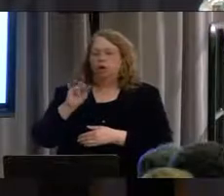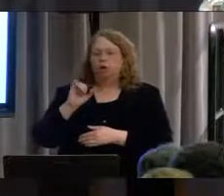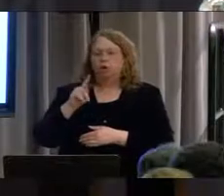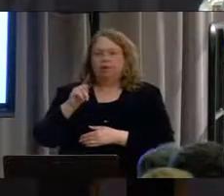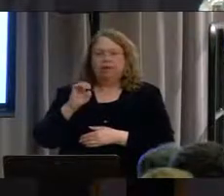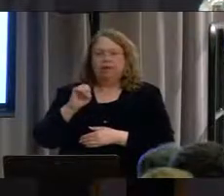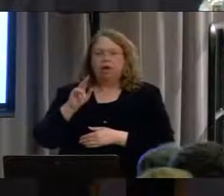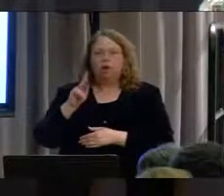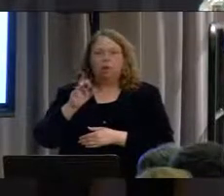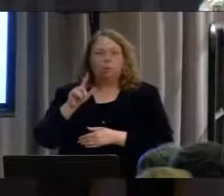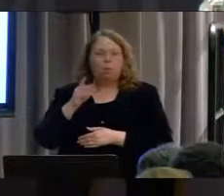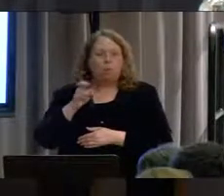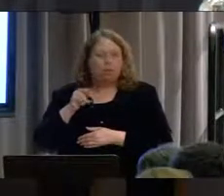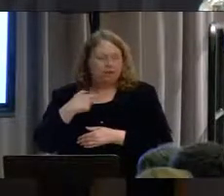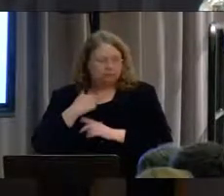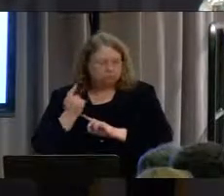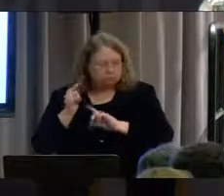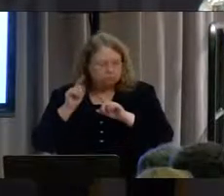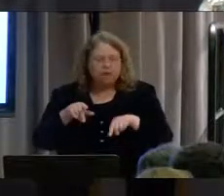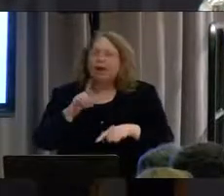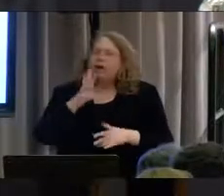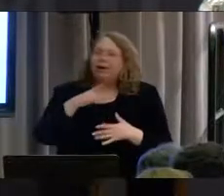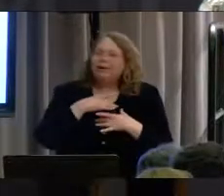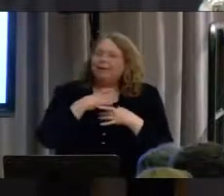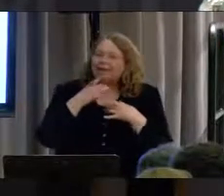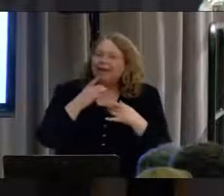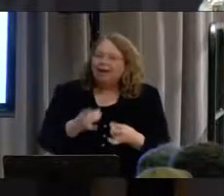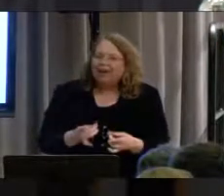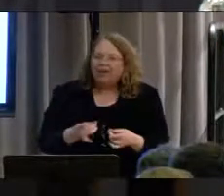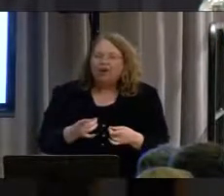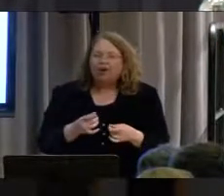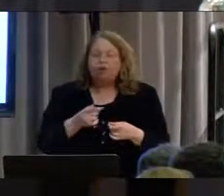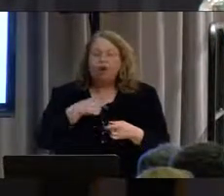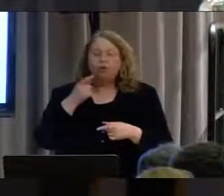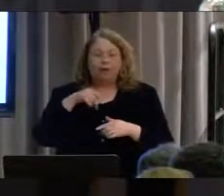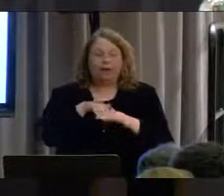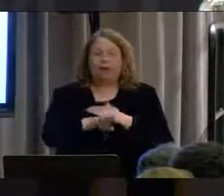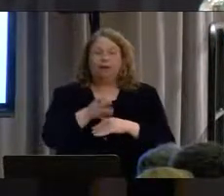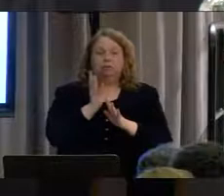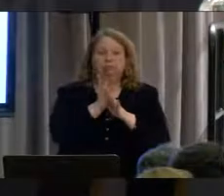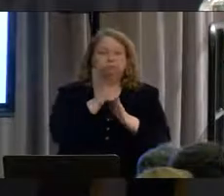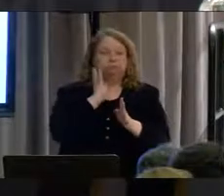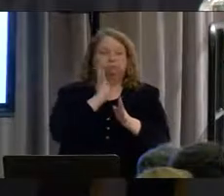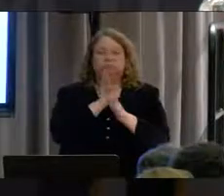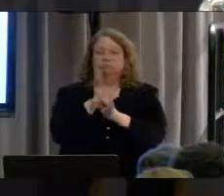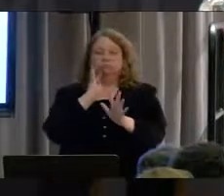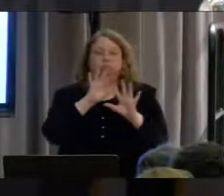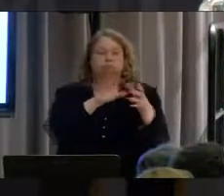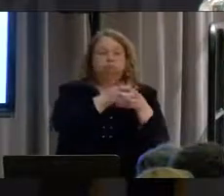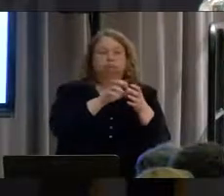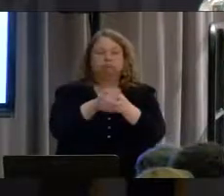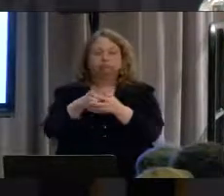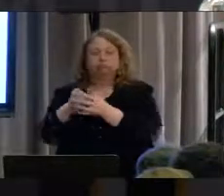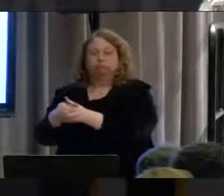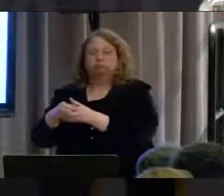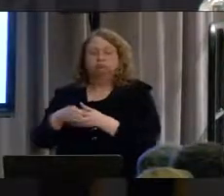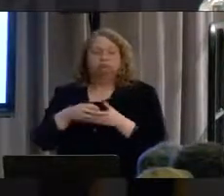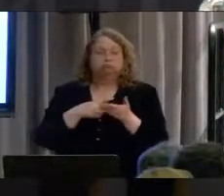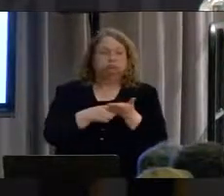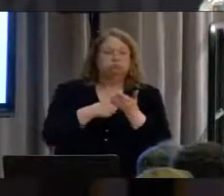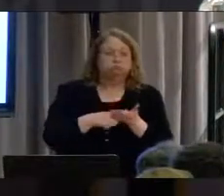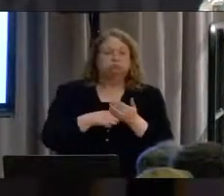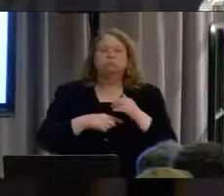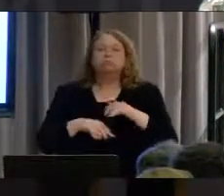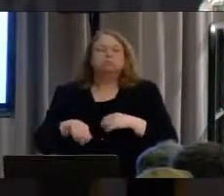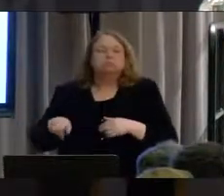I from the American Civil War Museum. And that's interesting, just sort of dropping in and just line up one group after another, you know. And